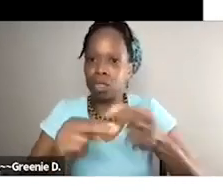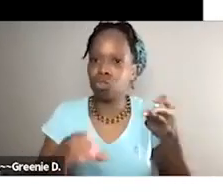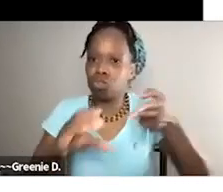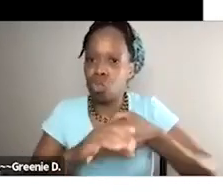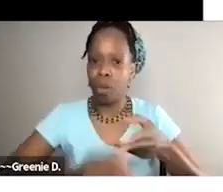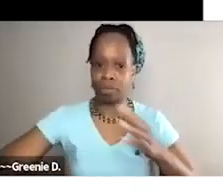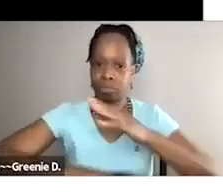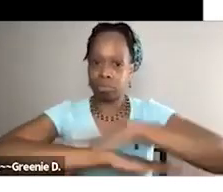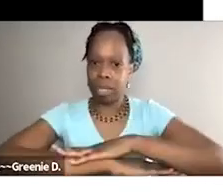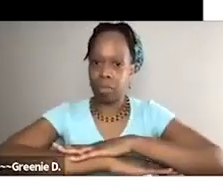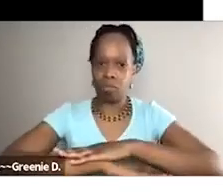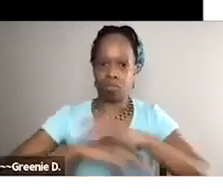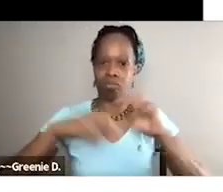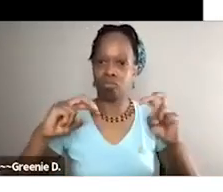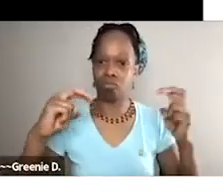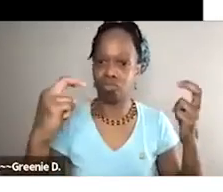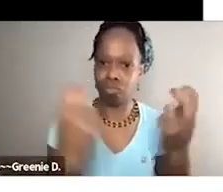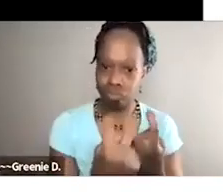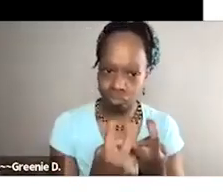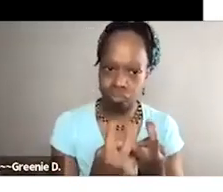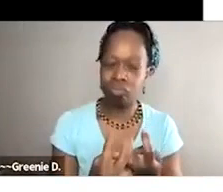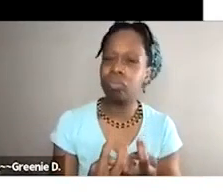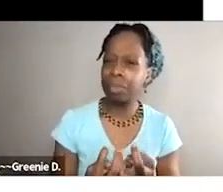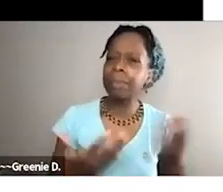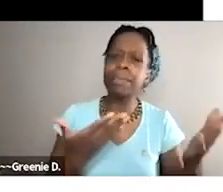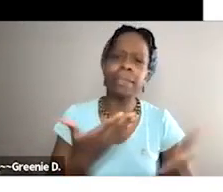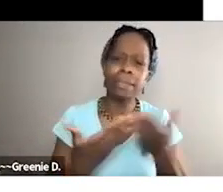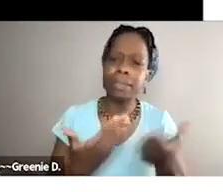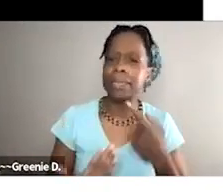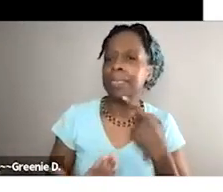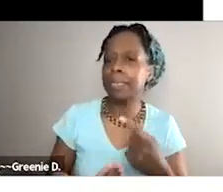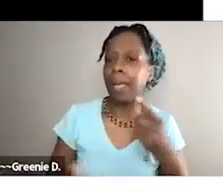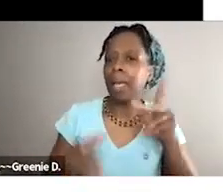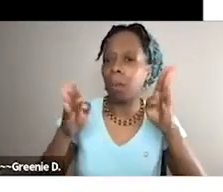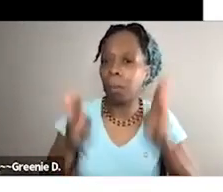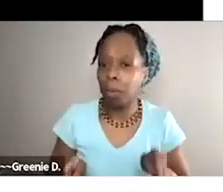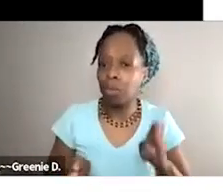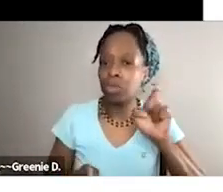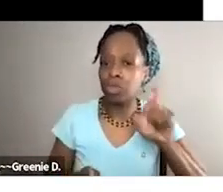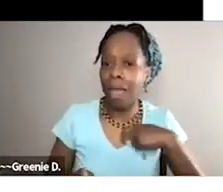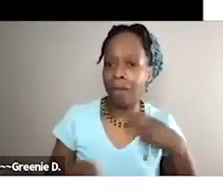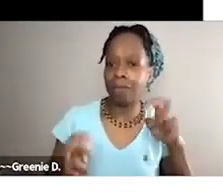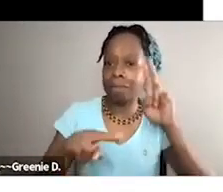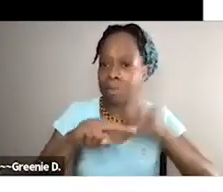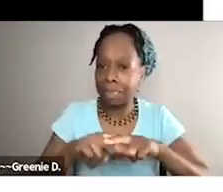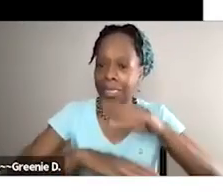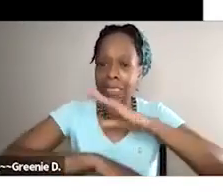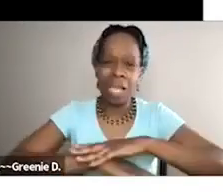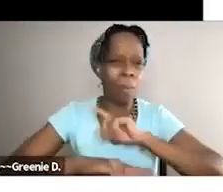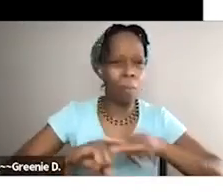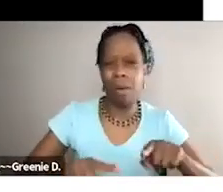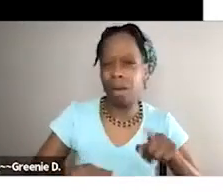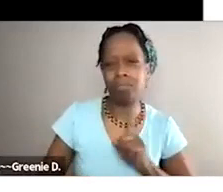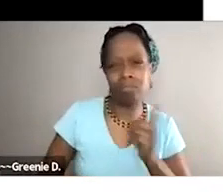know, someone, you know, should have a seat at the table, but that seat isn't enough anymore. We really need to make sure that we are offering